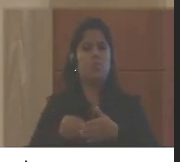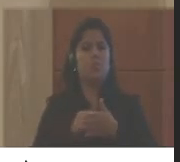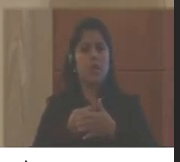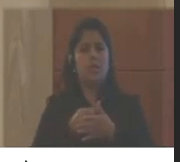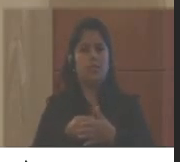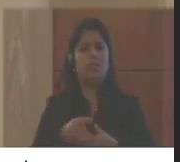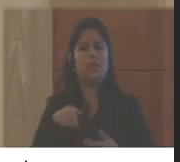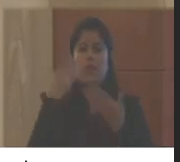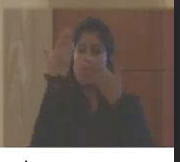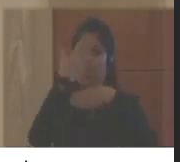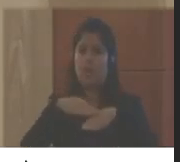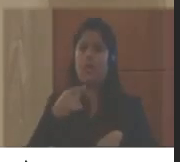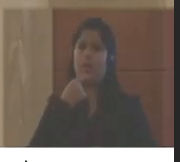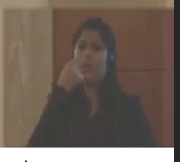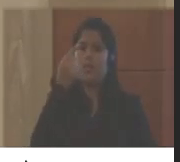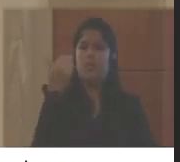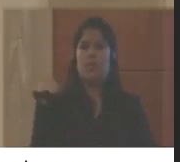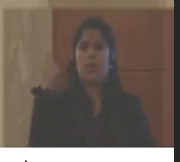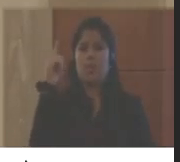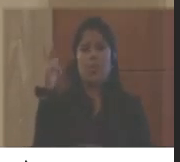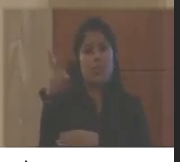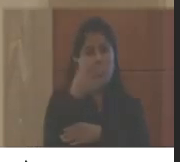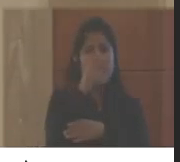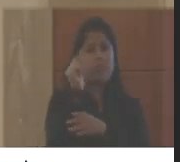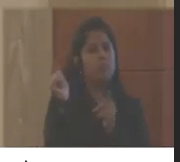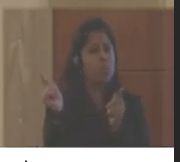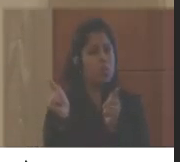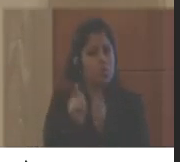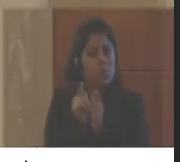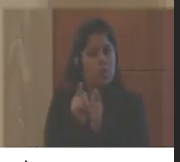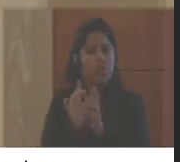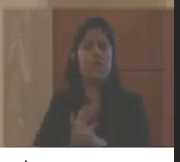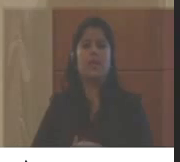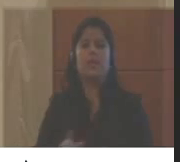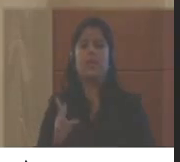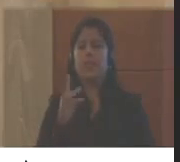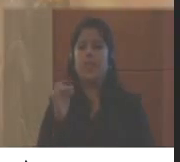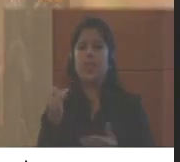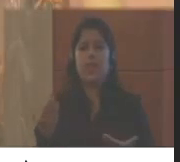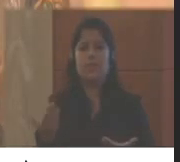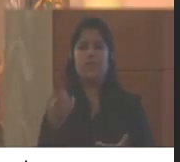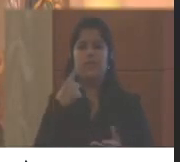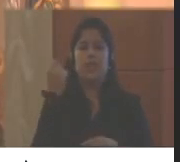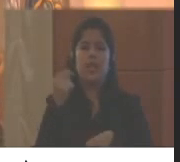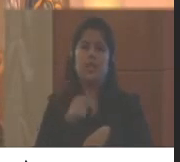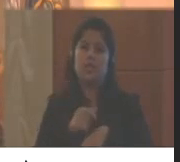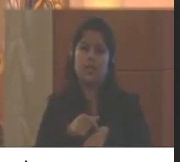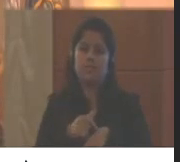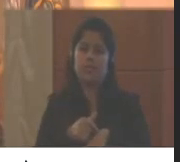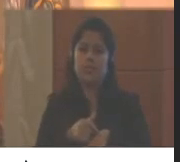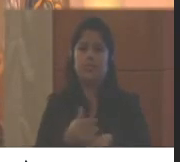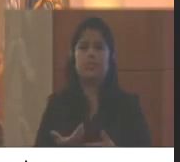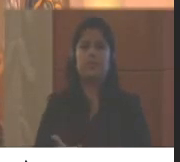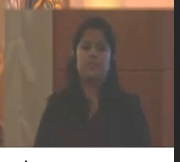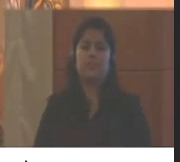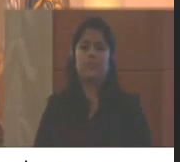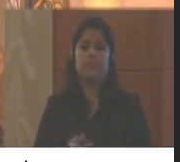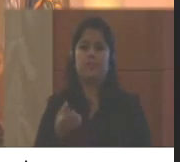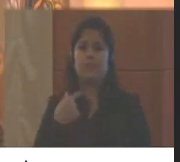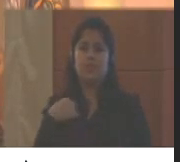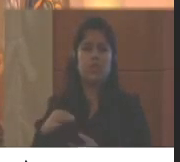we can, in a precise and accurate manner, without as much diagnose, the mayors themselves, and